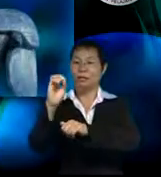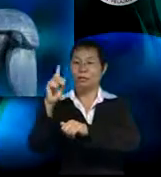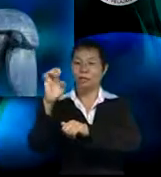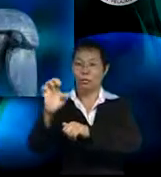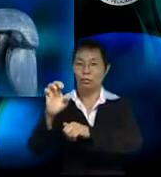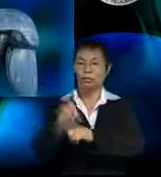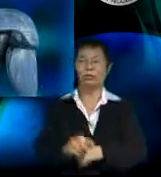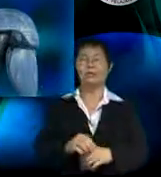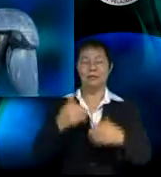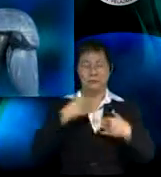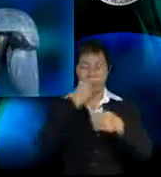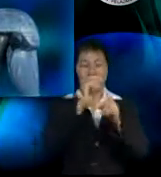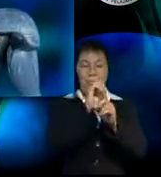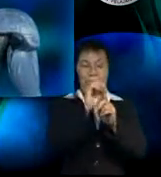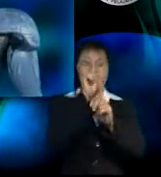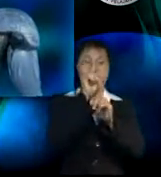an active electrode.